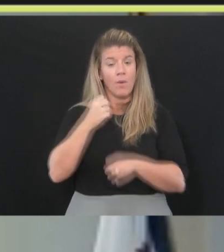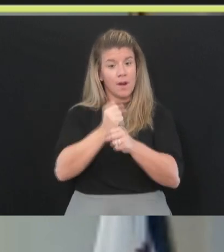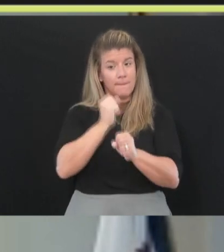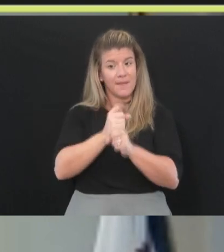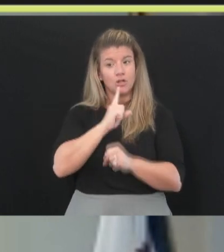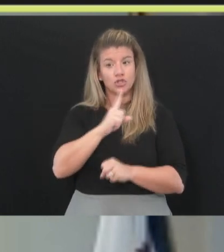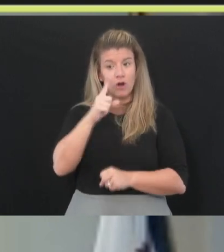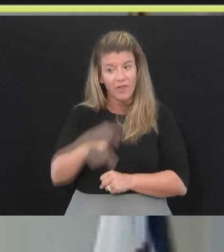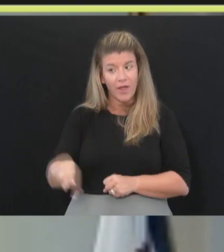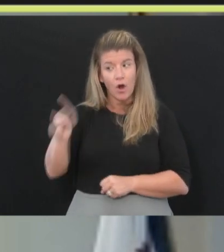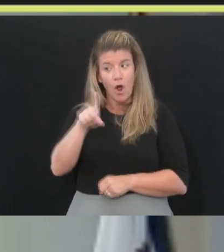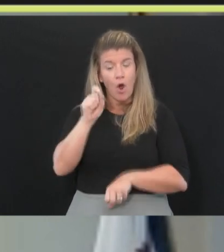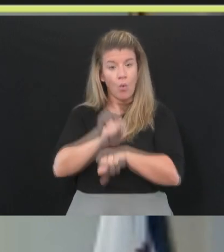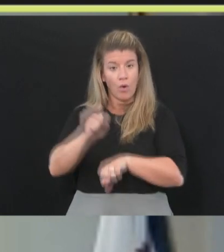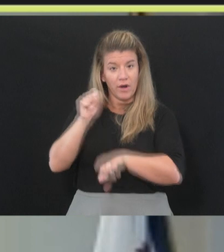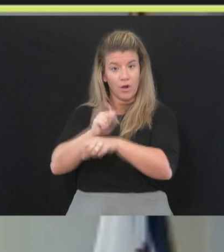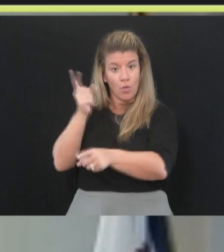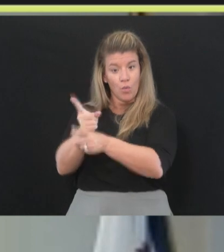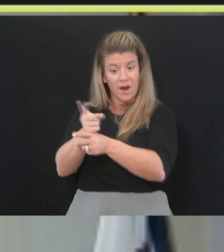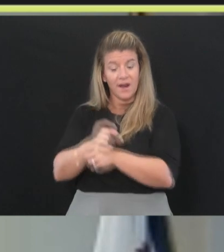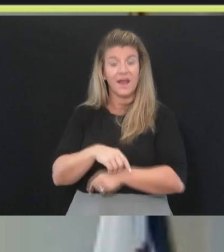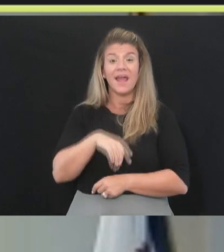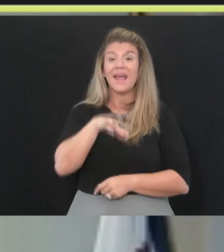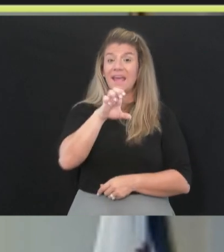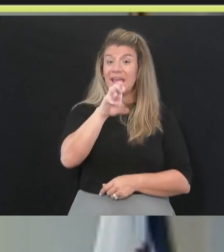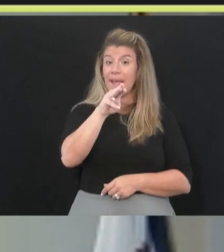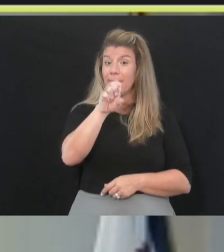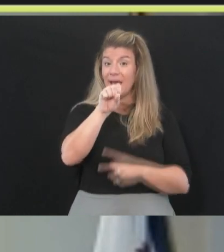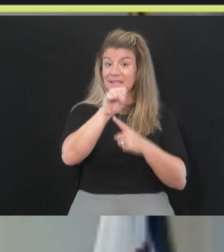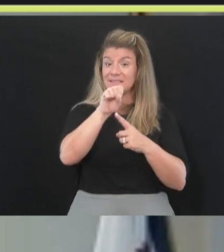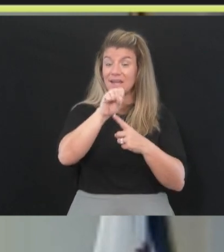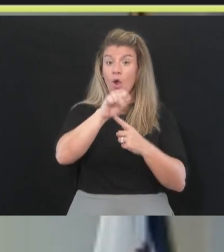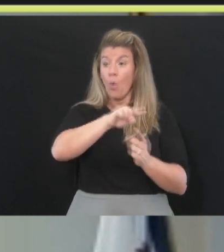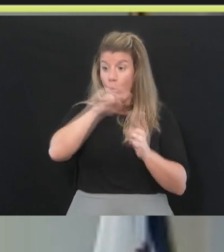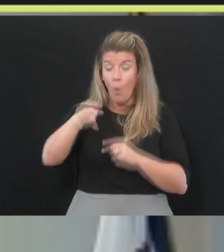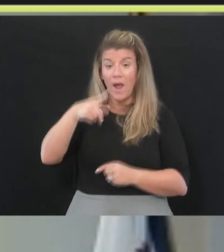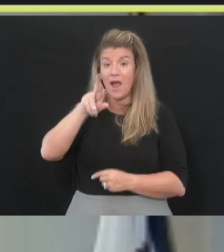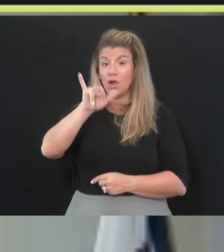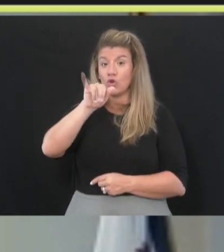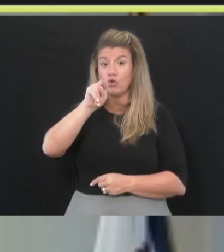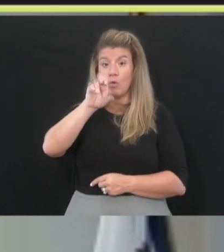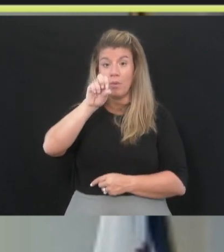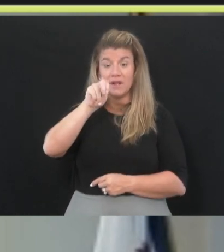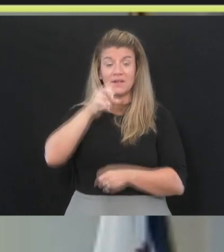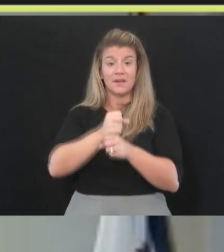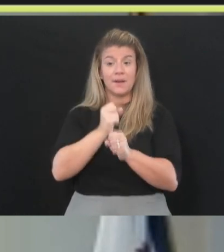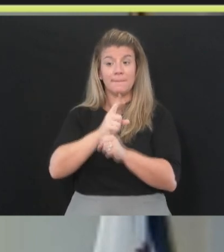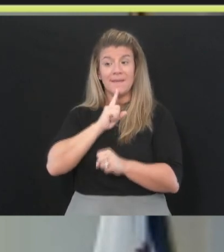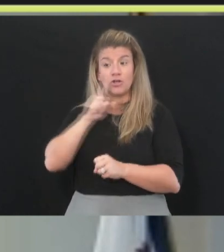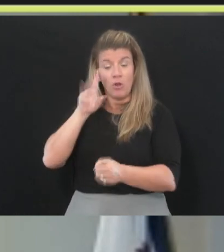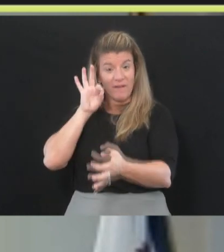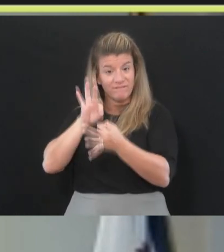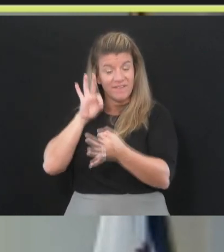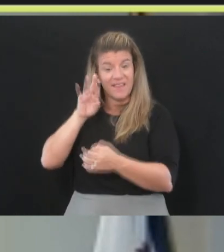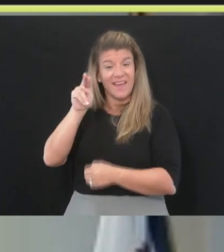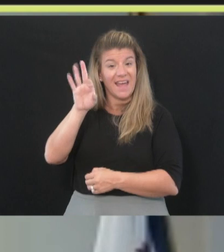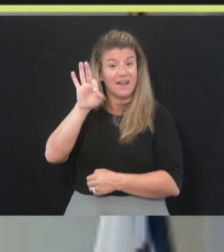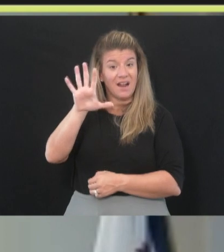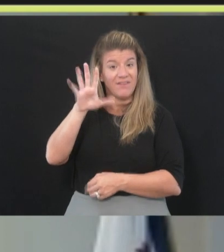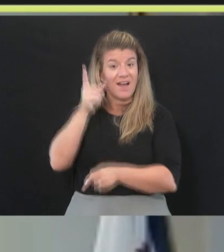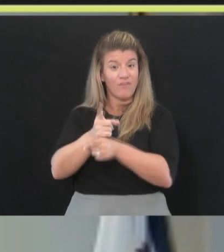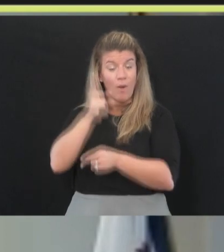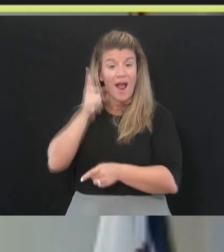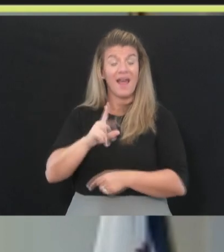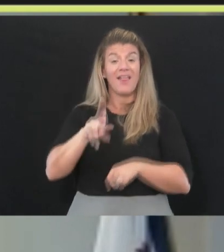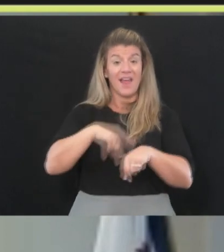Princeton did have it. EMS did make sure they're fit tested with the N95. The National Guard did go in to help them and double